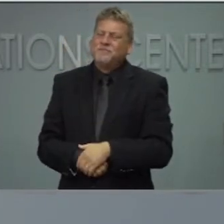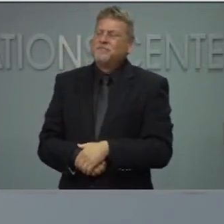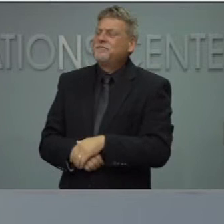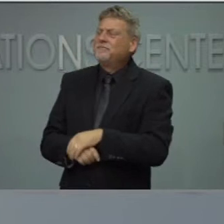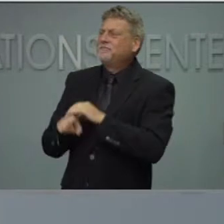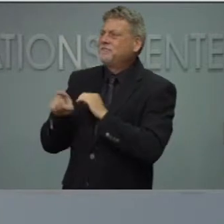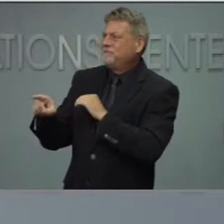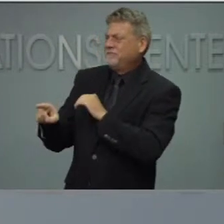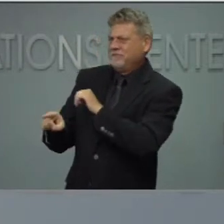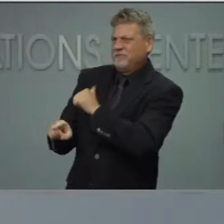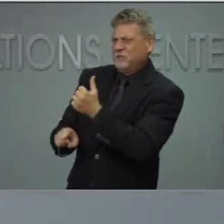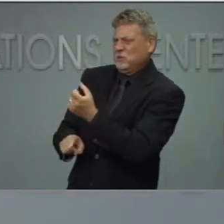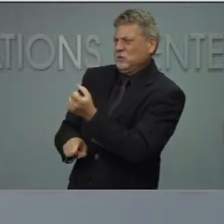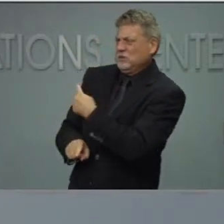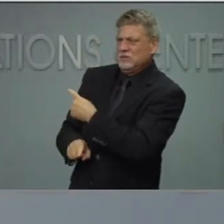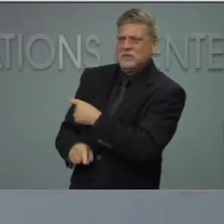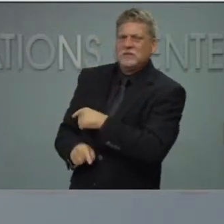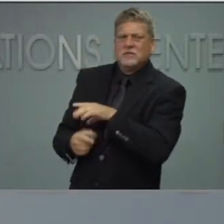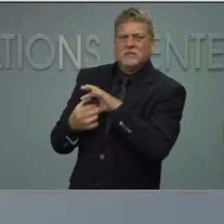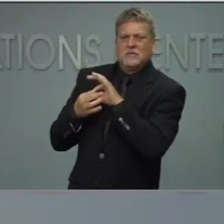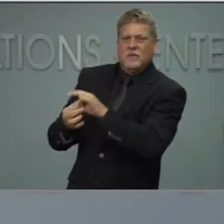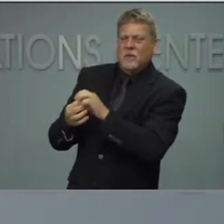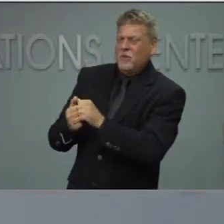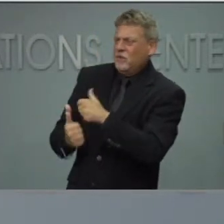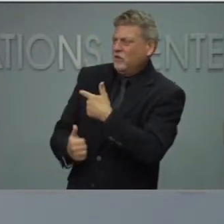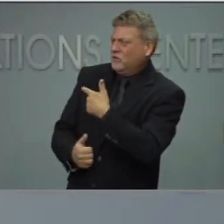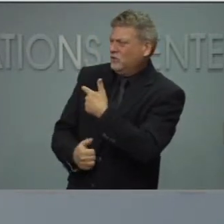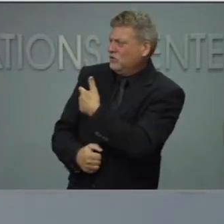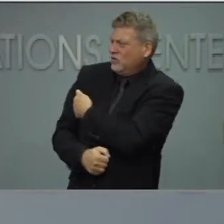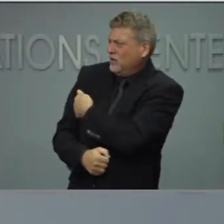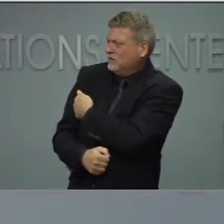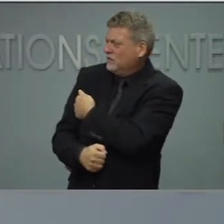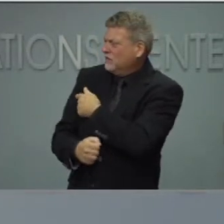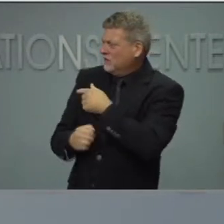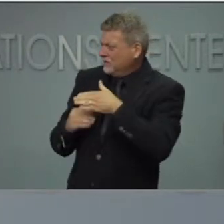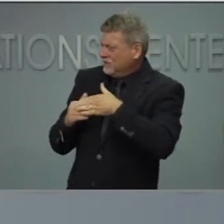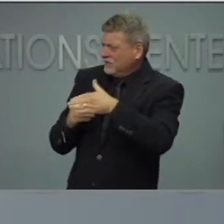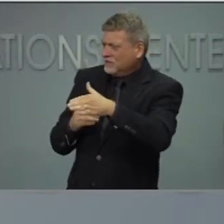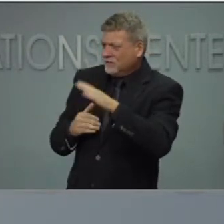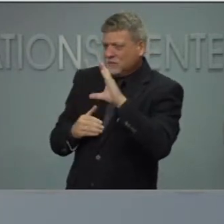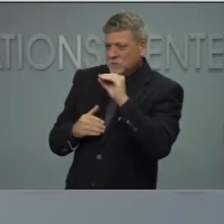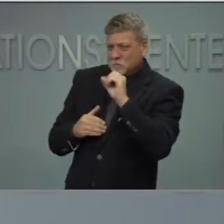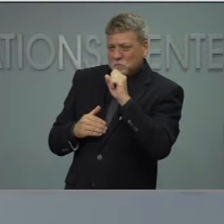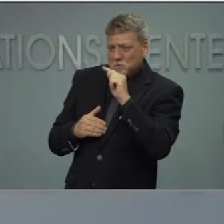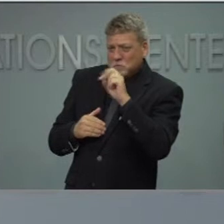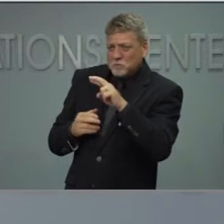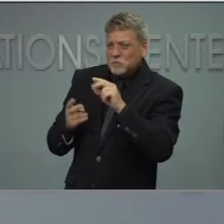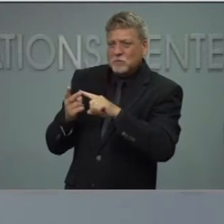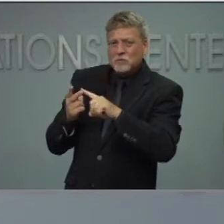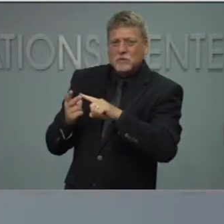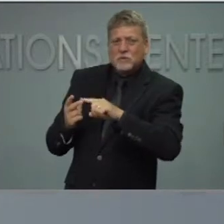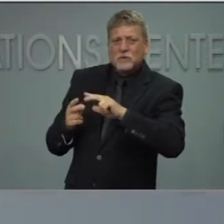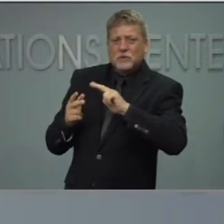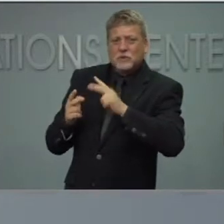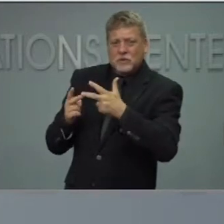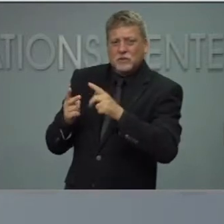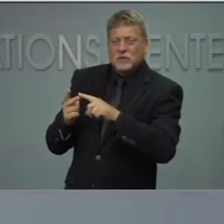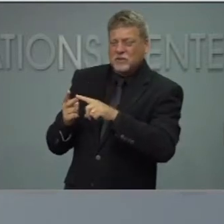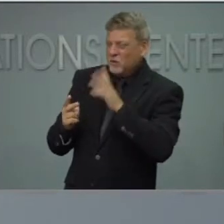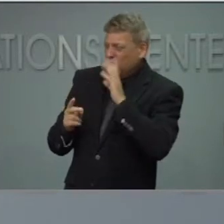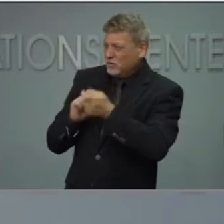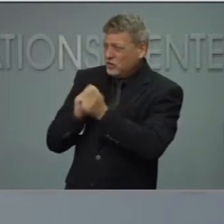give us an idea of what preparations you all have made and what that process is going to look like? Is it going to be different than the first time around? Mass